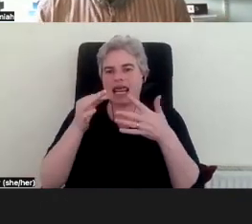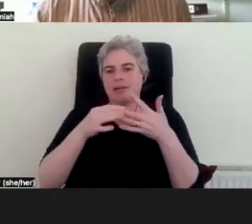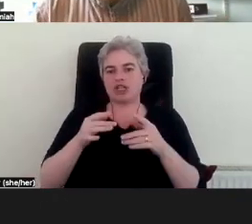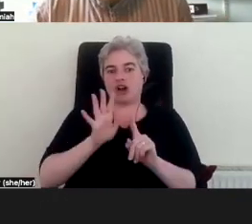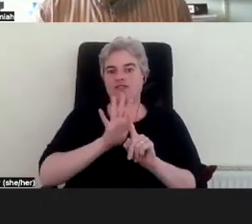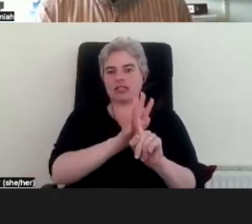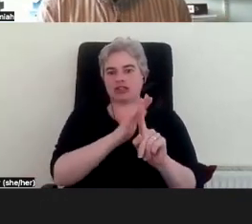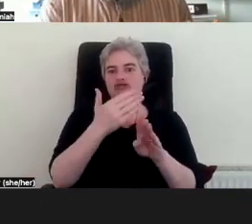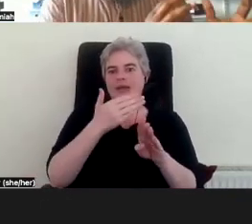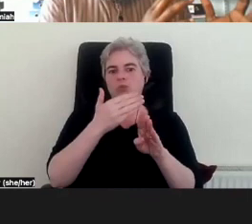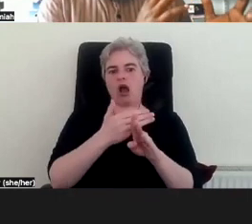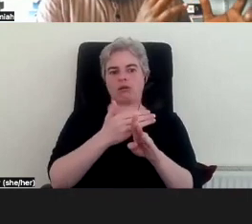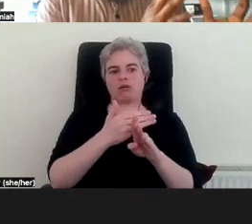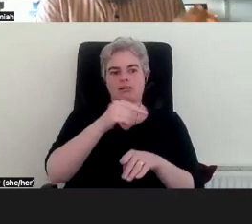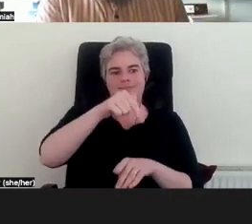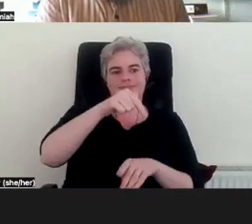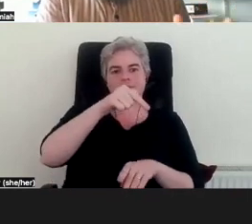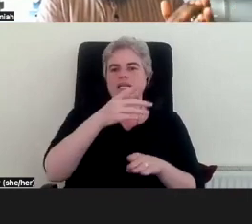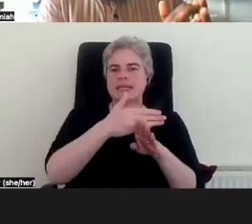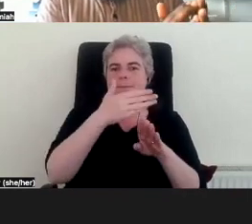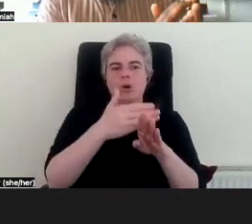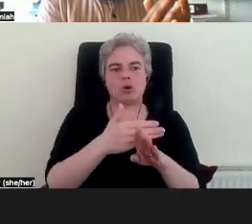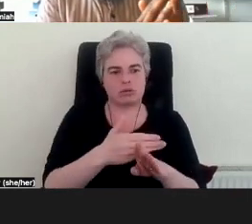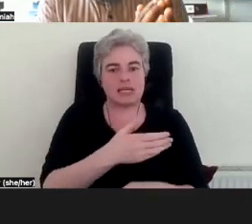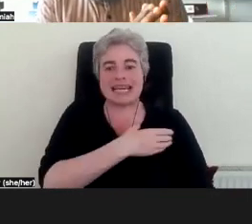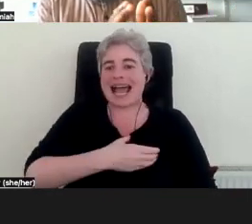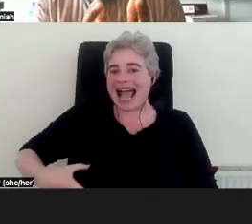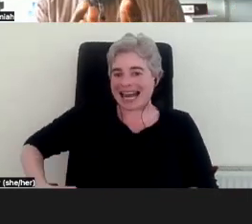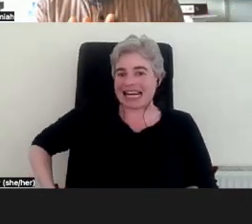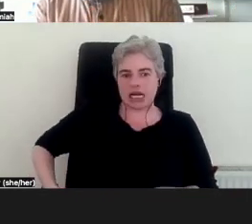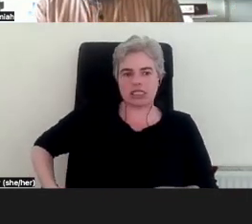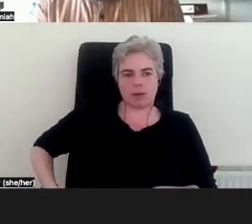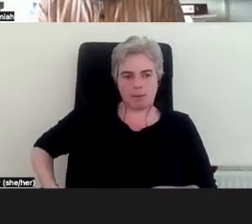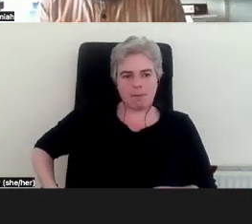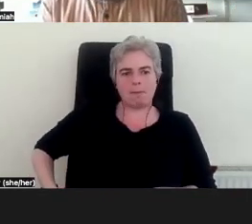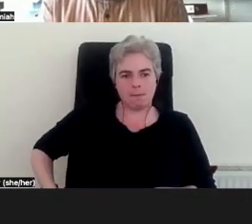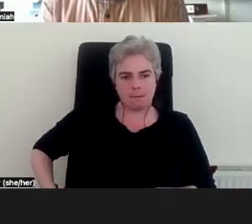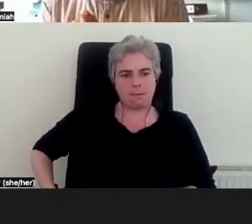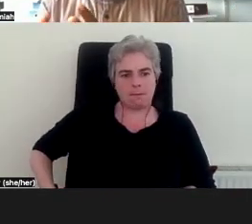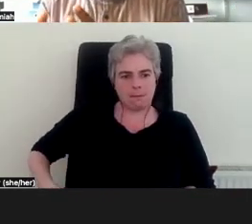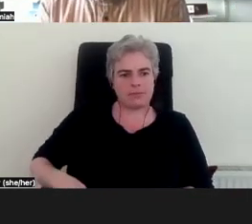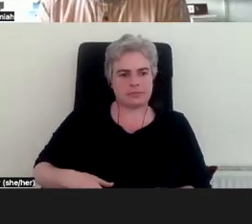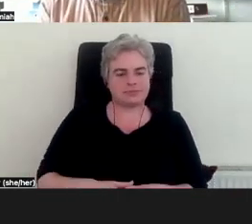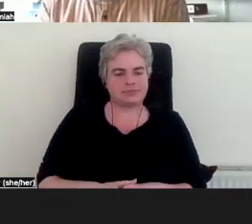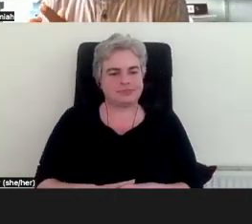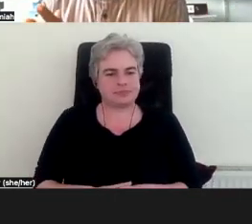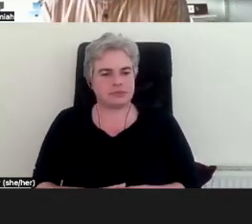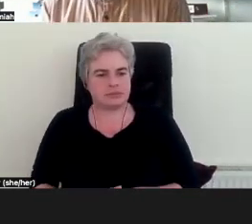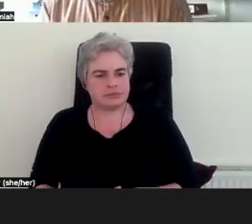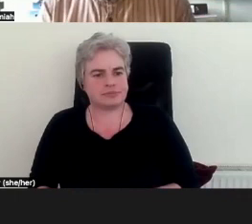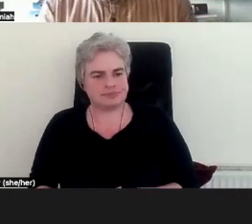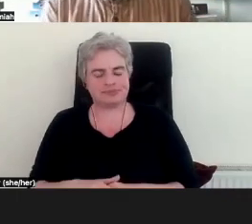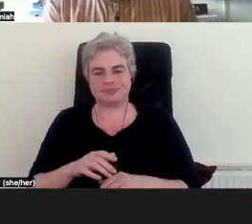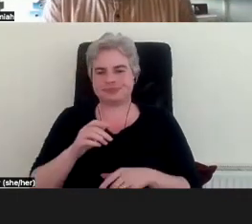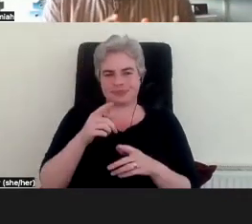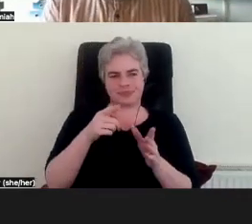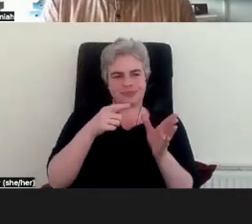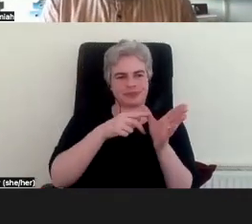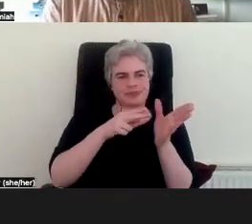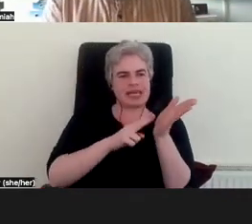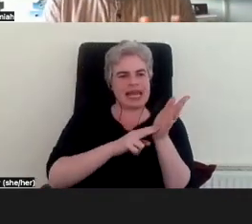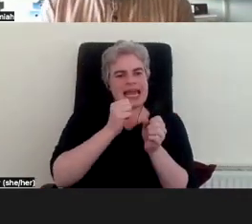is important here is that Anglicanism is coterminous with Anglicization, the kind